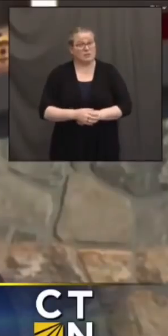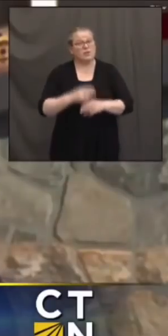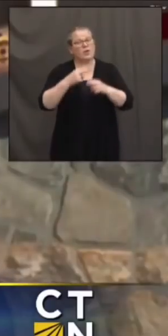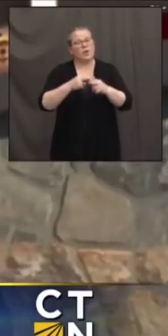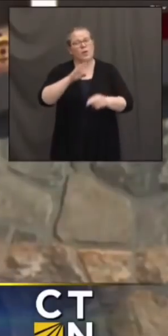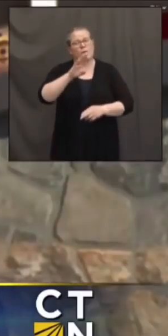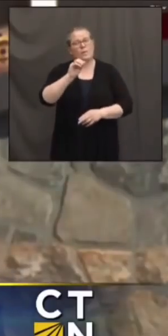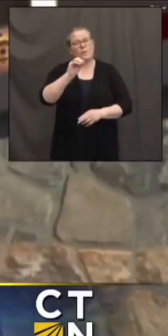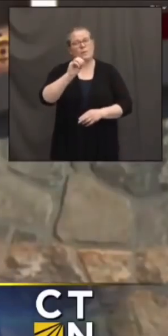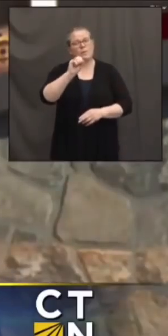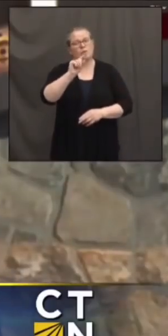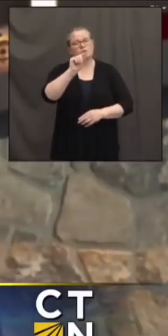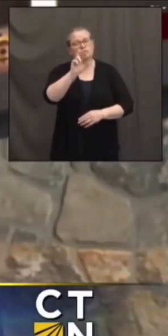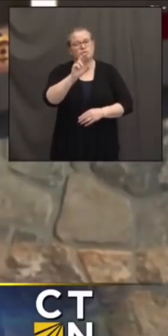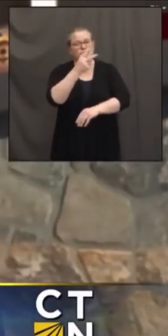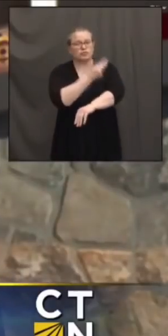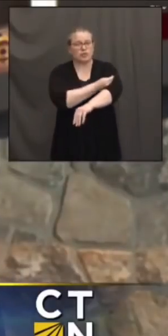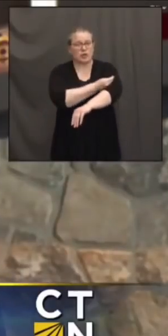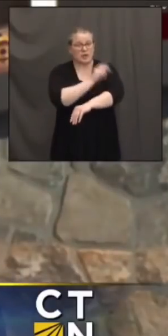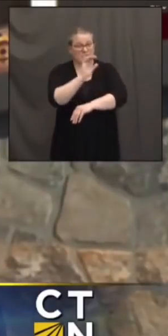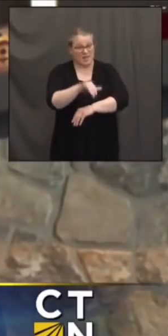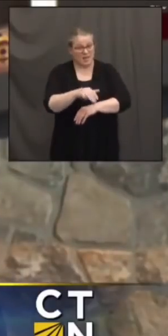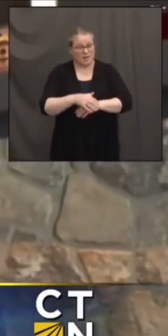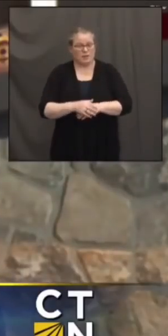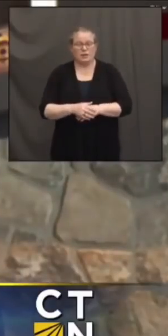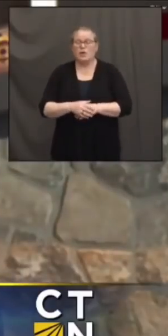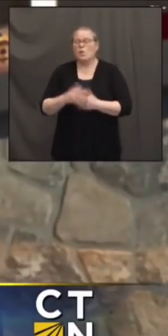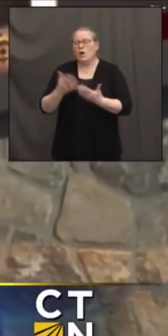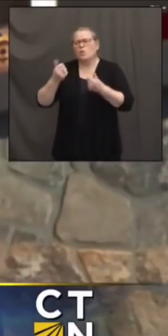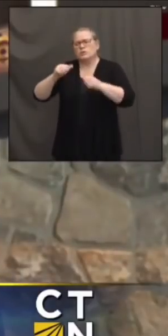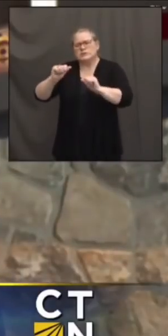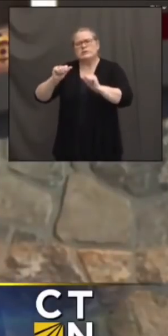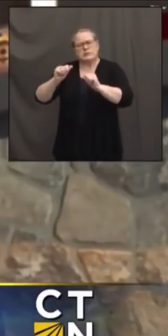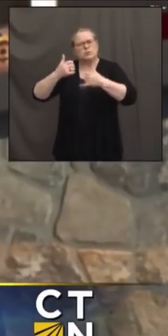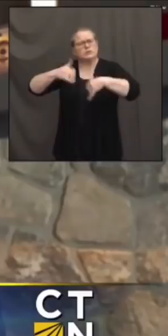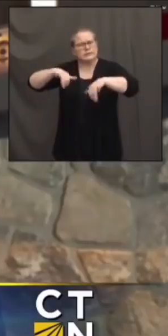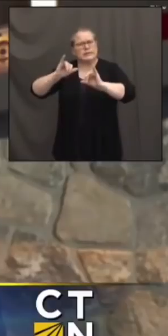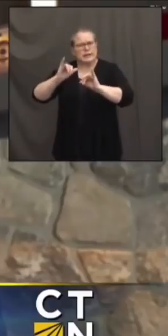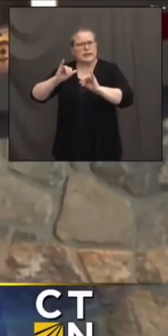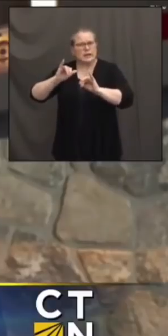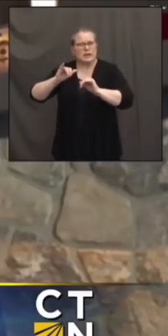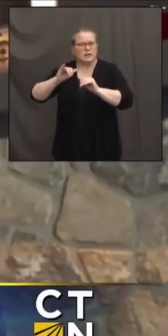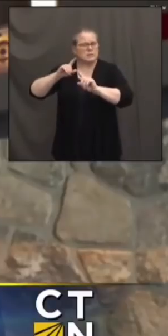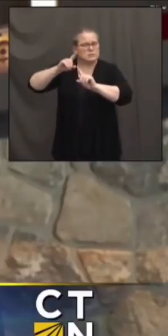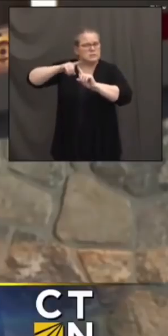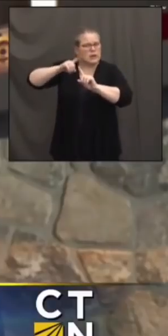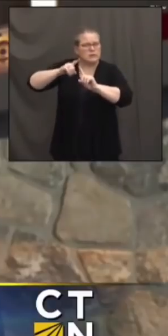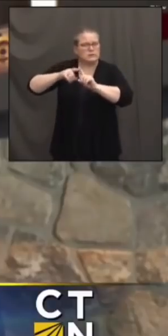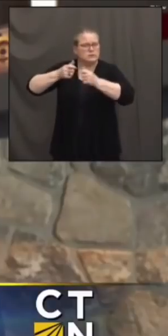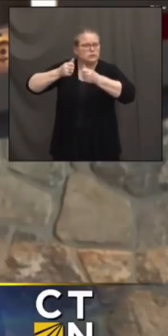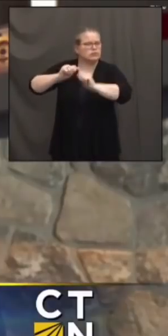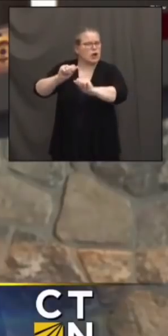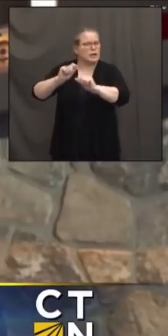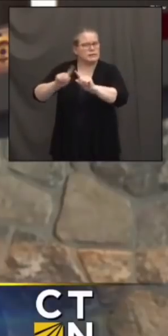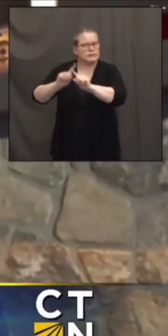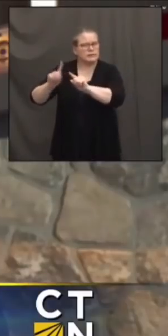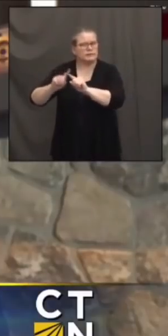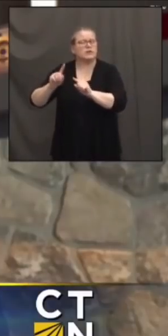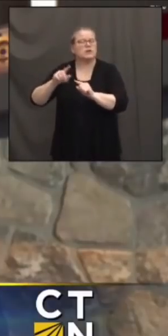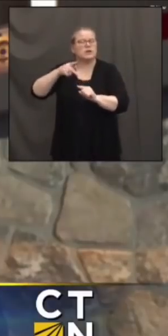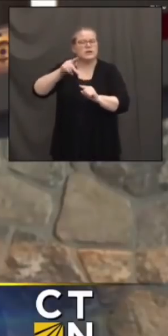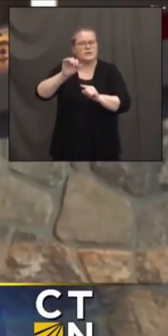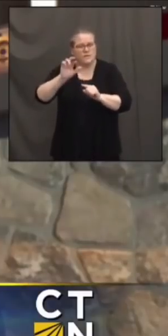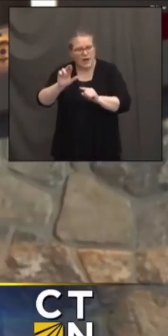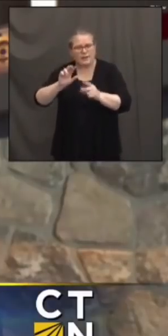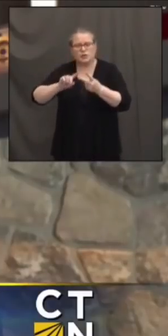data from those trials. There's a trial underway looking at a third dose of the existing vaccines. Both Moderna and Pfizer are both looking at that. I think J&J is looking